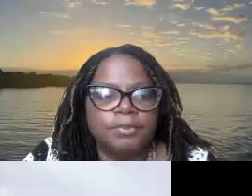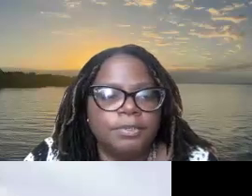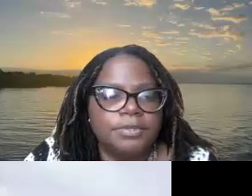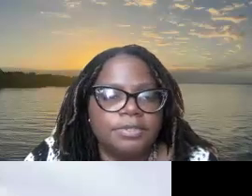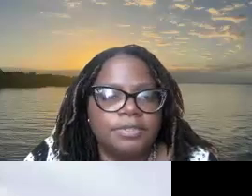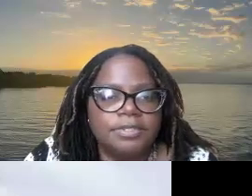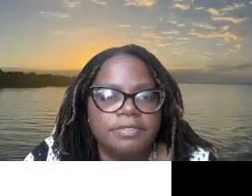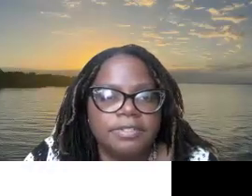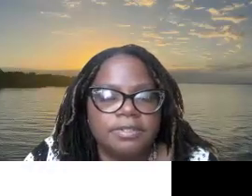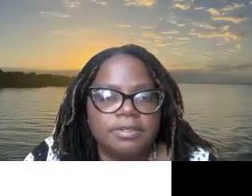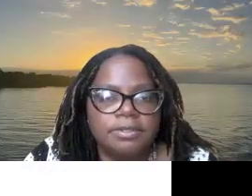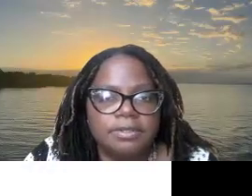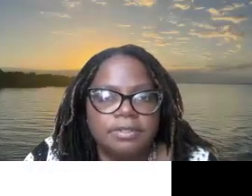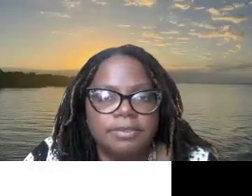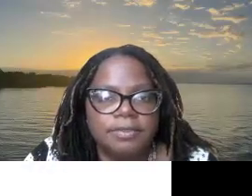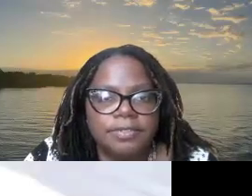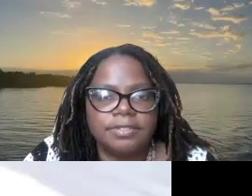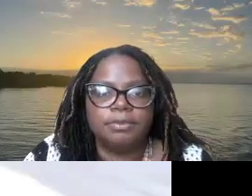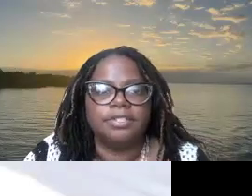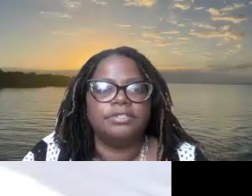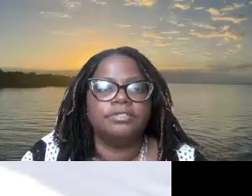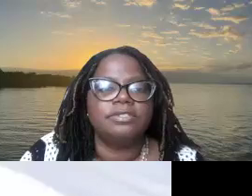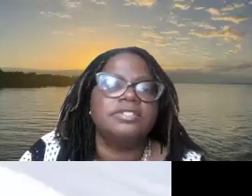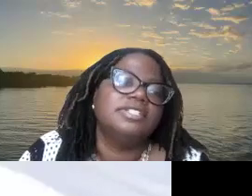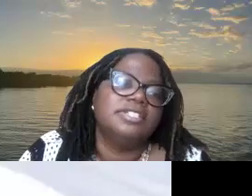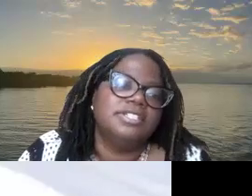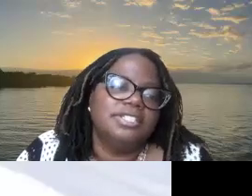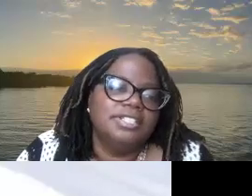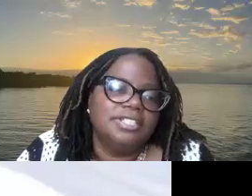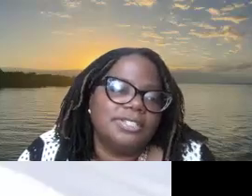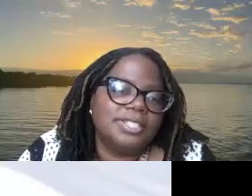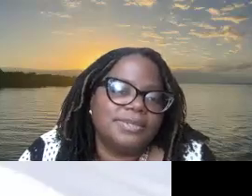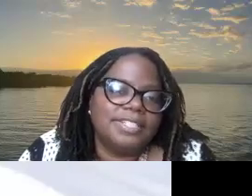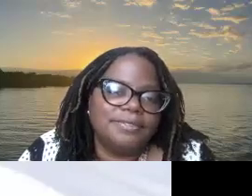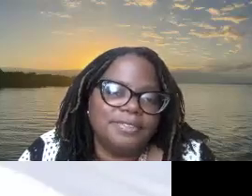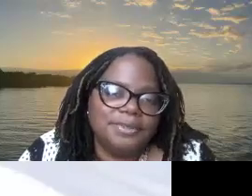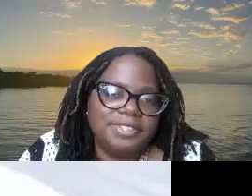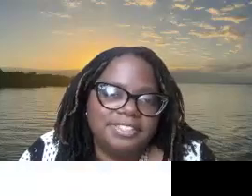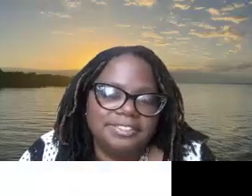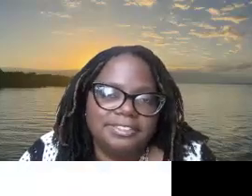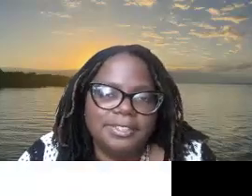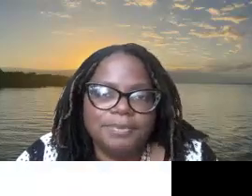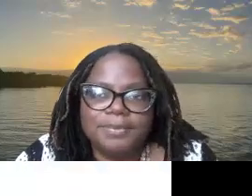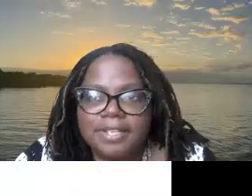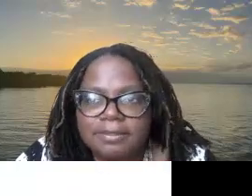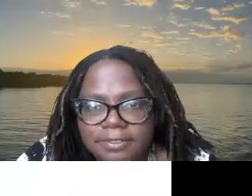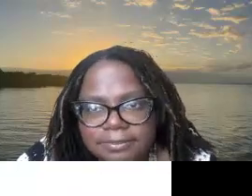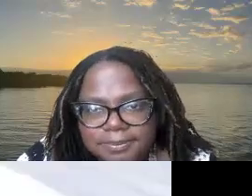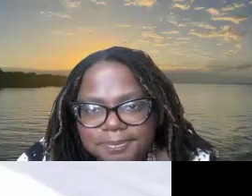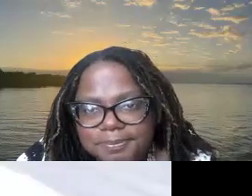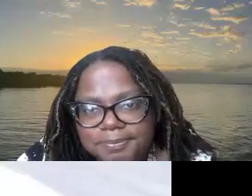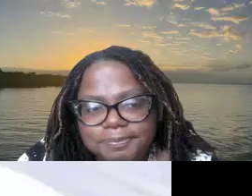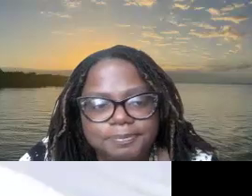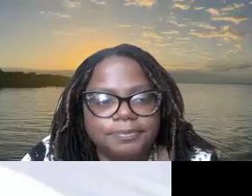These are people from the U.S. Attorney's Office and very recent appointed judges. So that's what I got for you. I hope that was